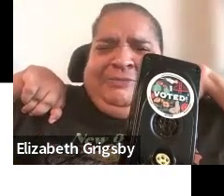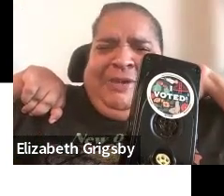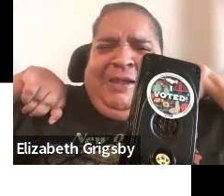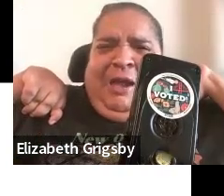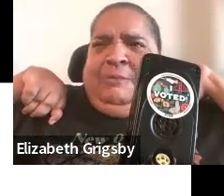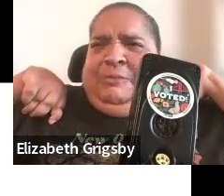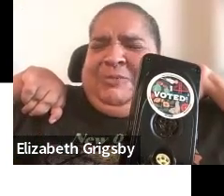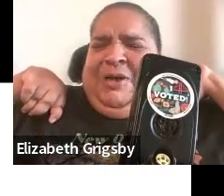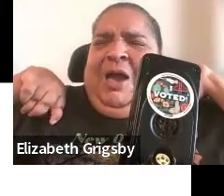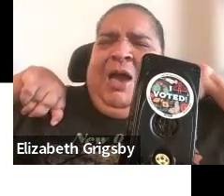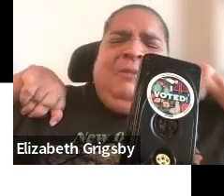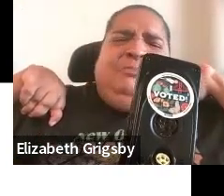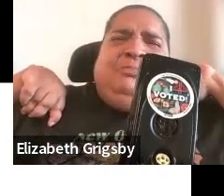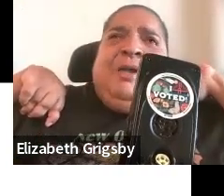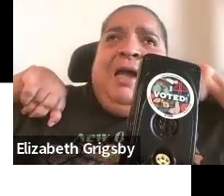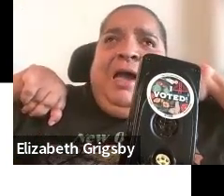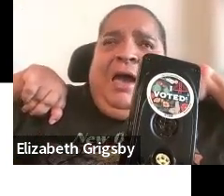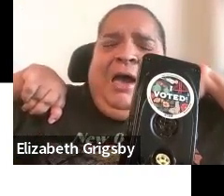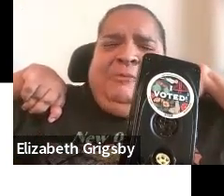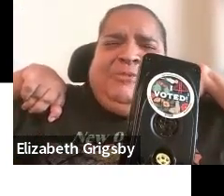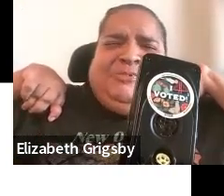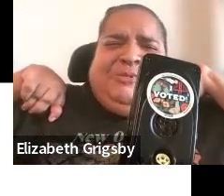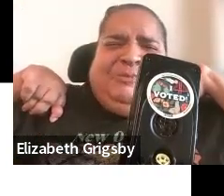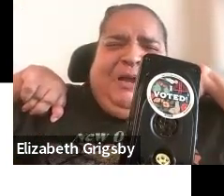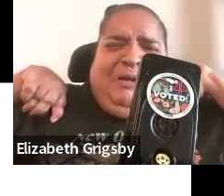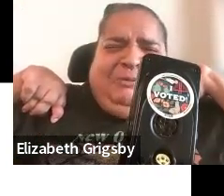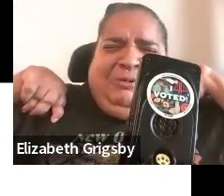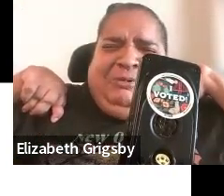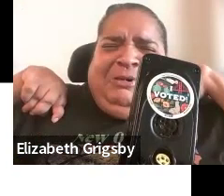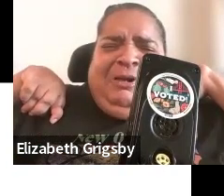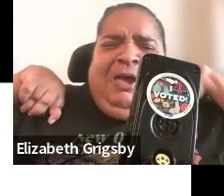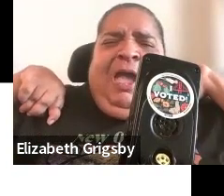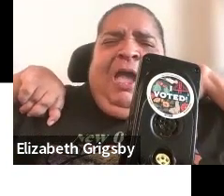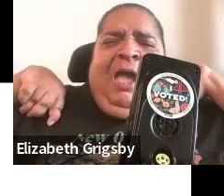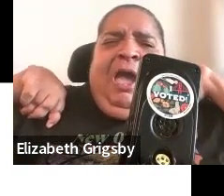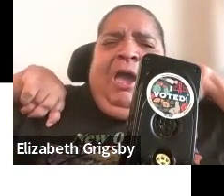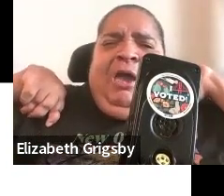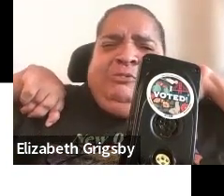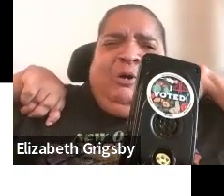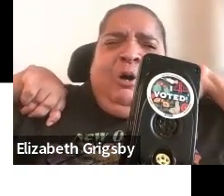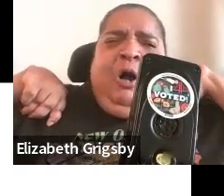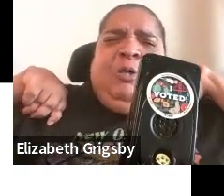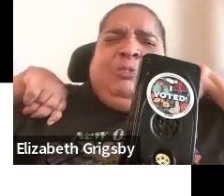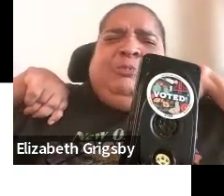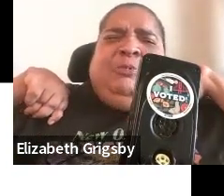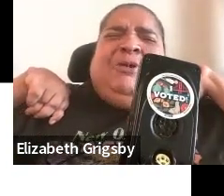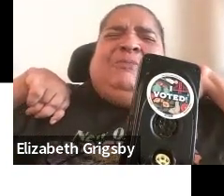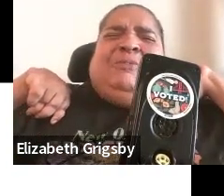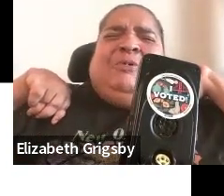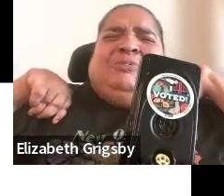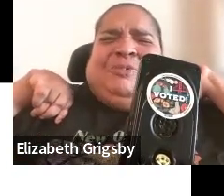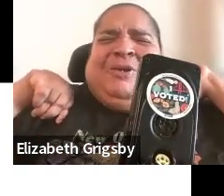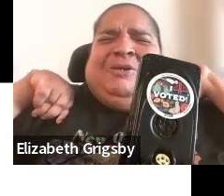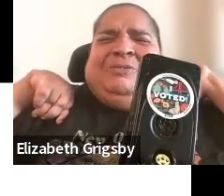I can say I'm the survivor. So all three